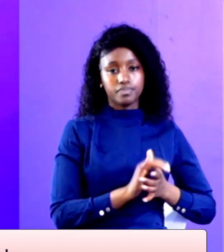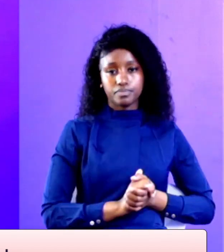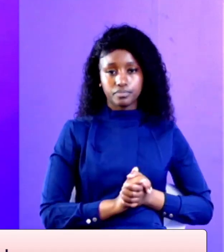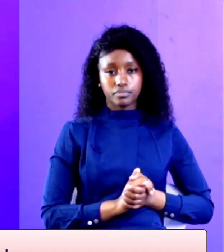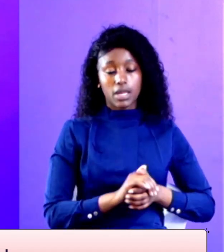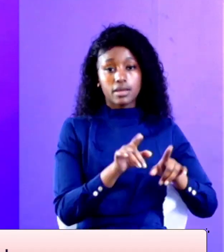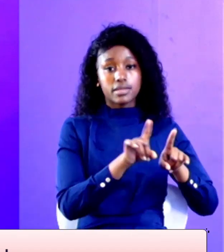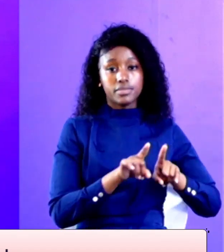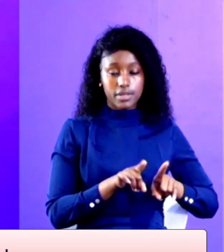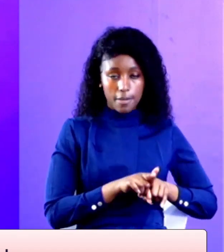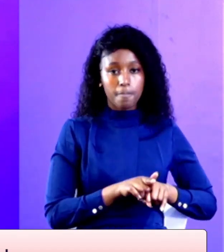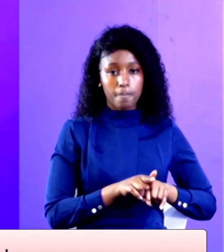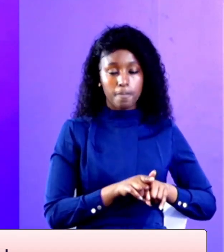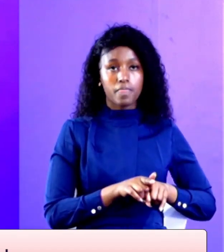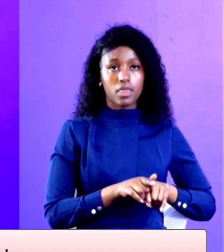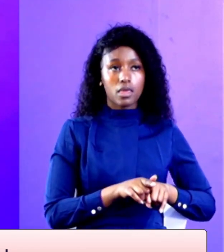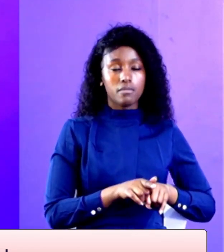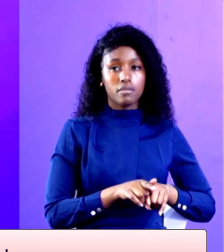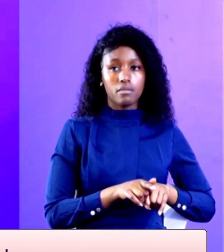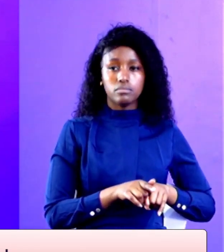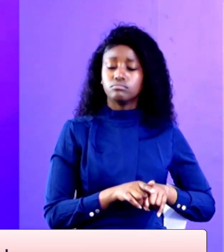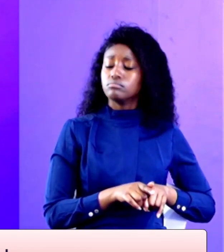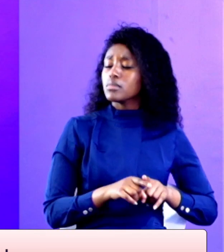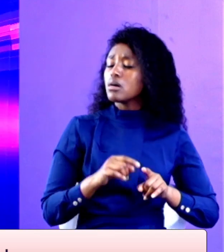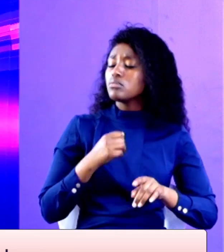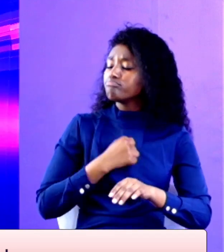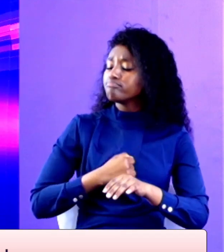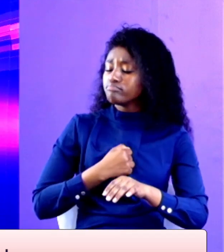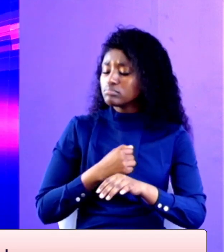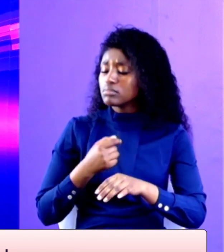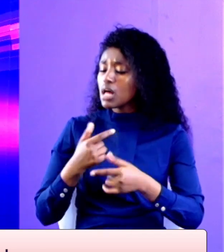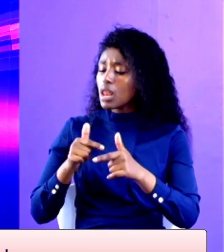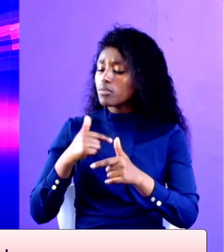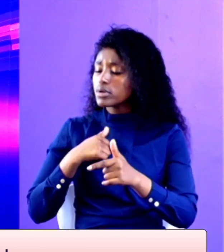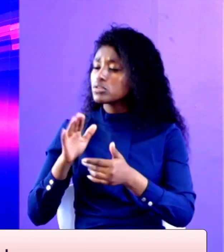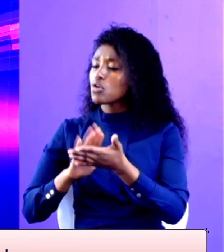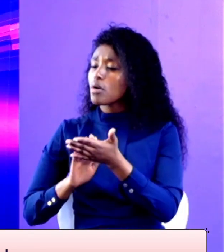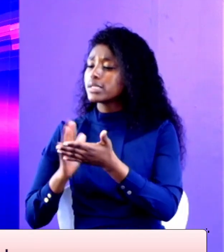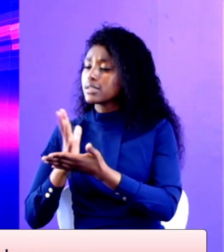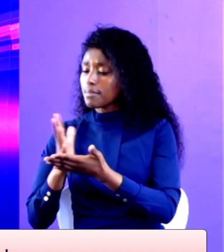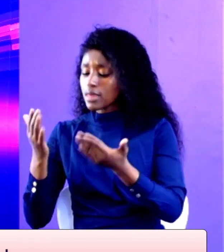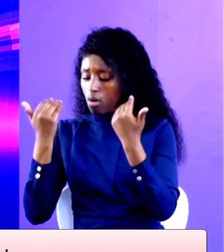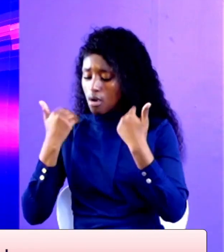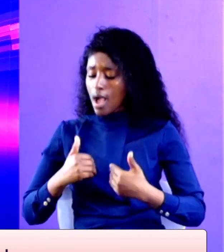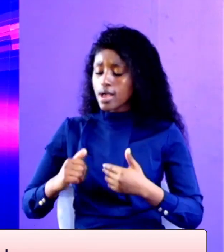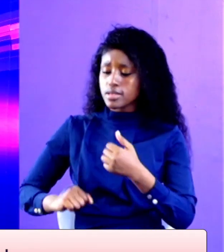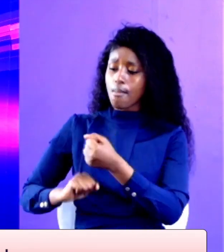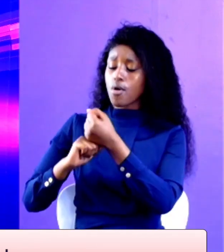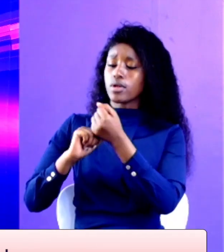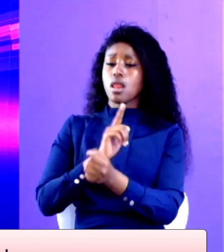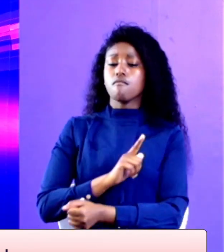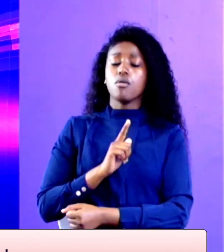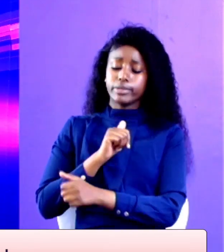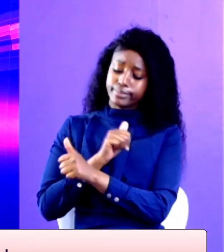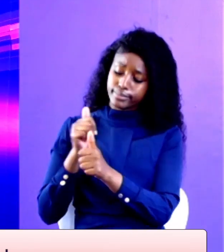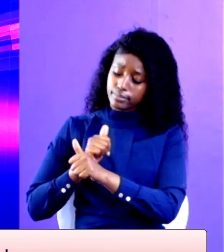Of course, let's go to... But just commenting as a Liverpool fan, I think